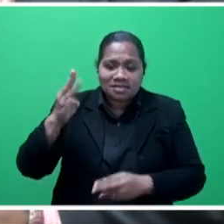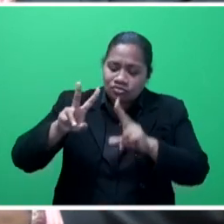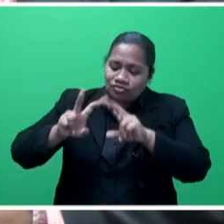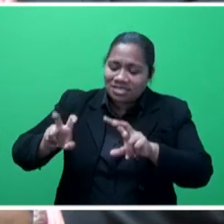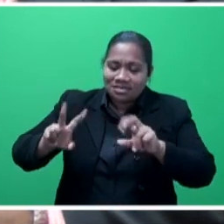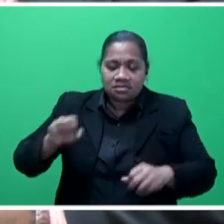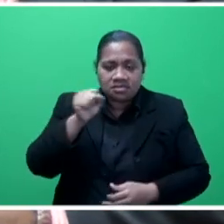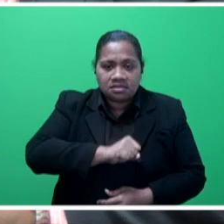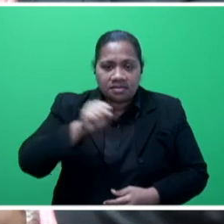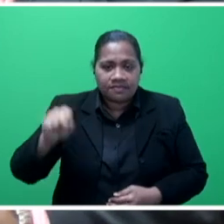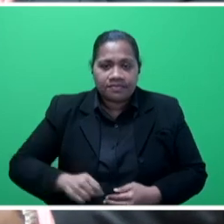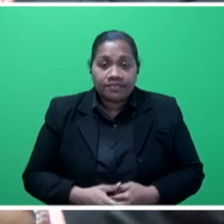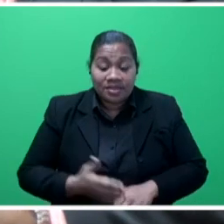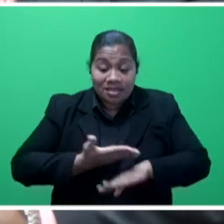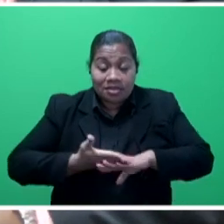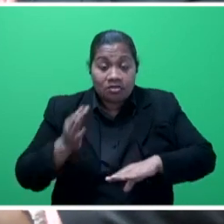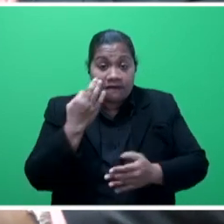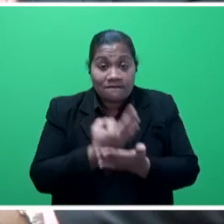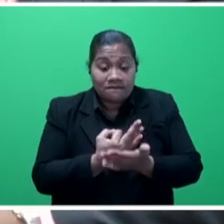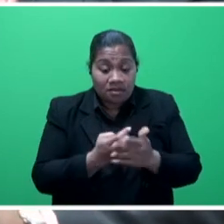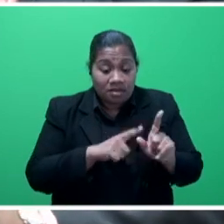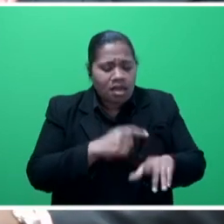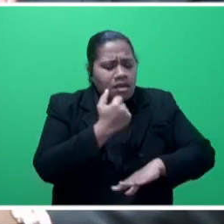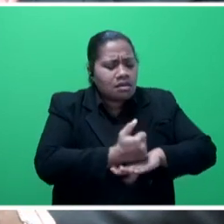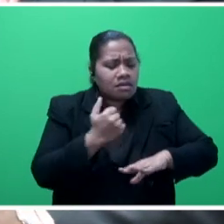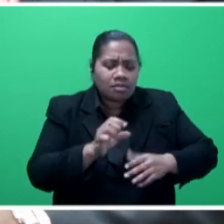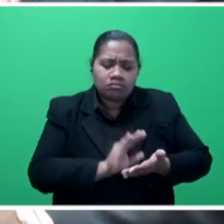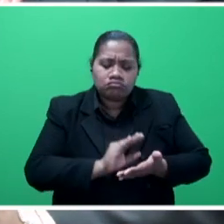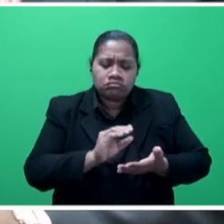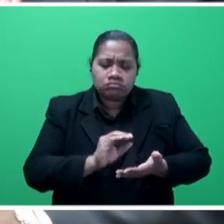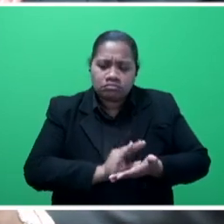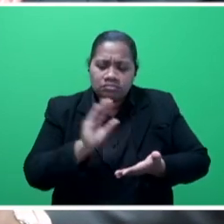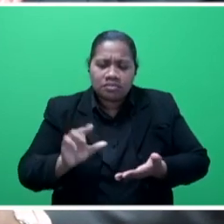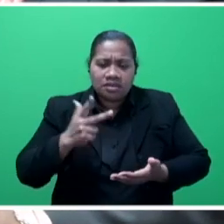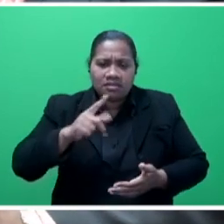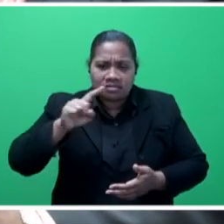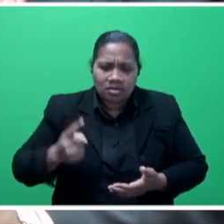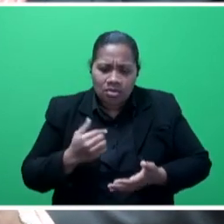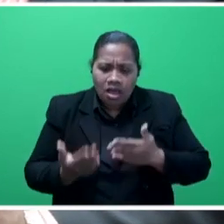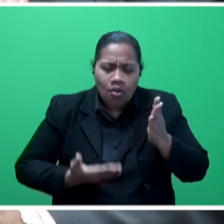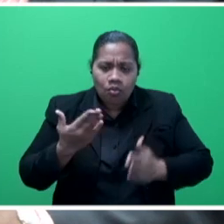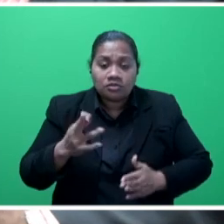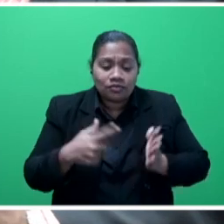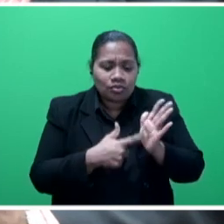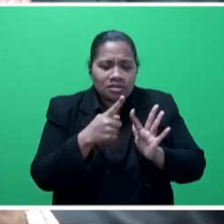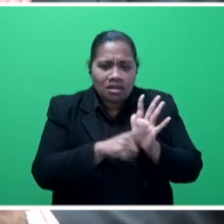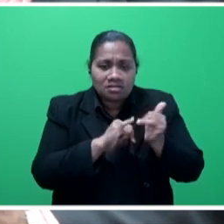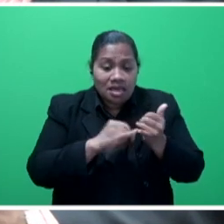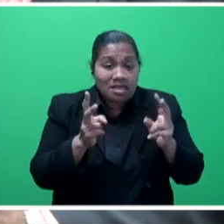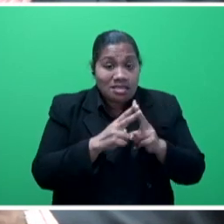the new financial year, the government has allocated 8,000 awards for TELs and doubled the scholarship from 600